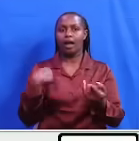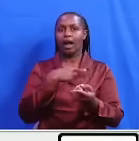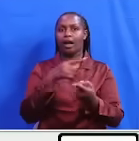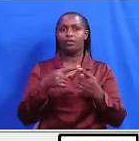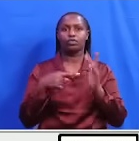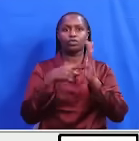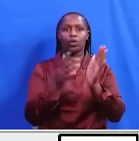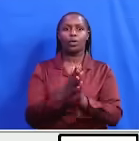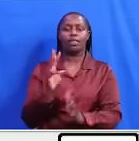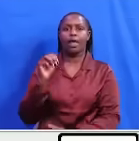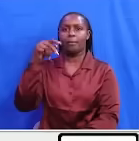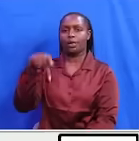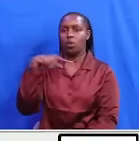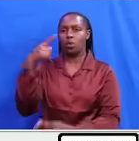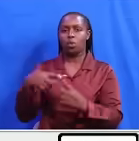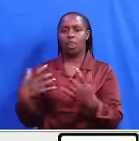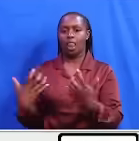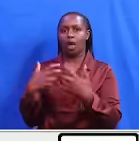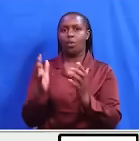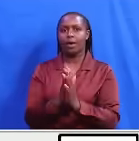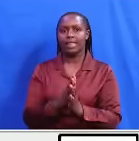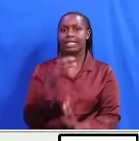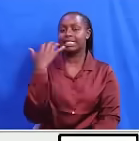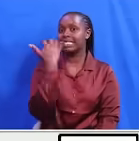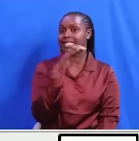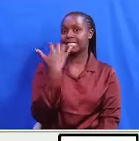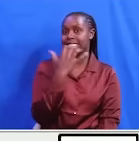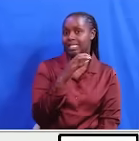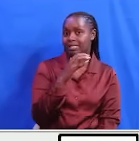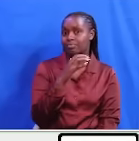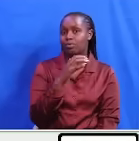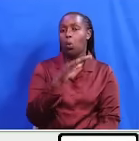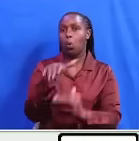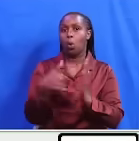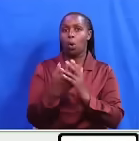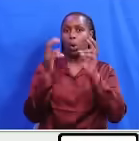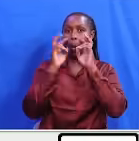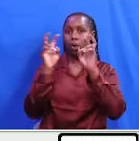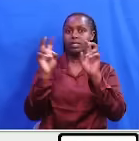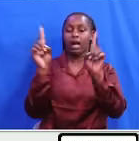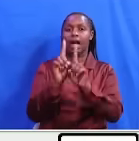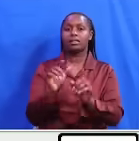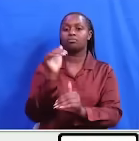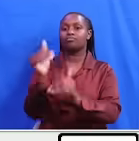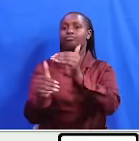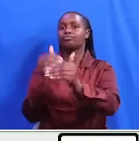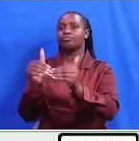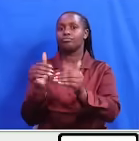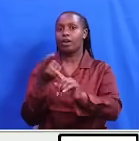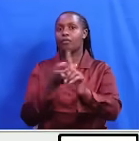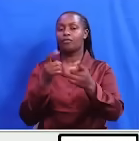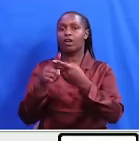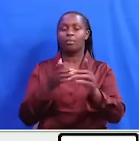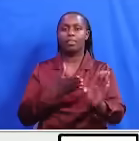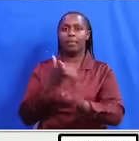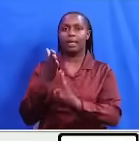clique of legislators allied to him, former Deputy President Rigathi Gachagua pensively watched the proceedings away from the main dais as his